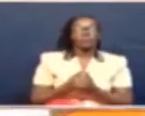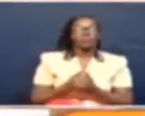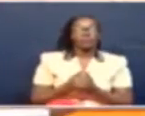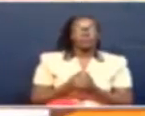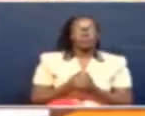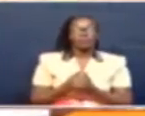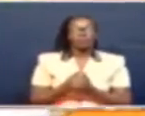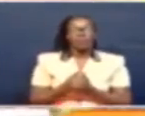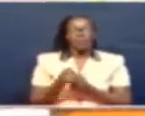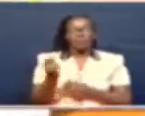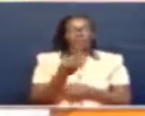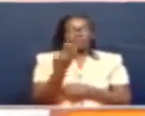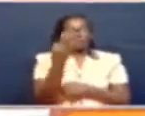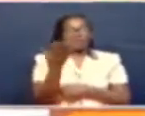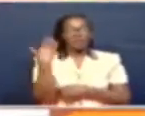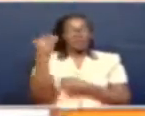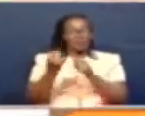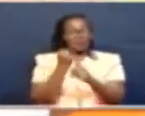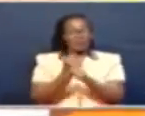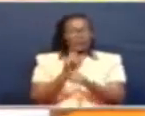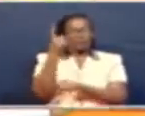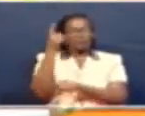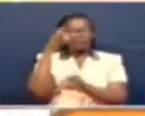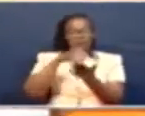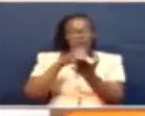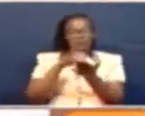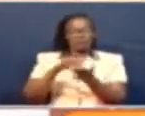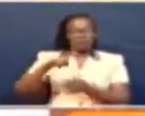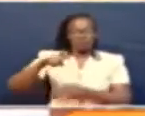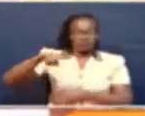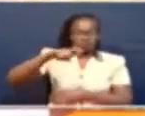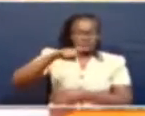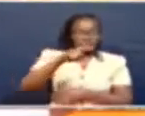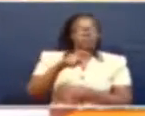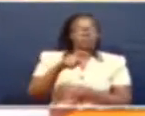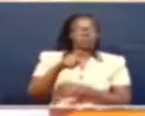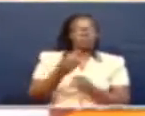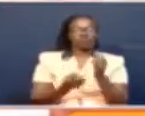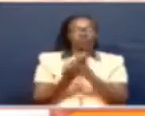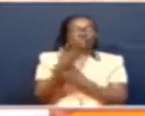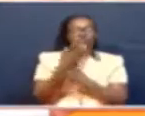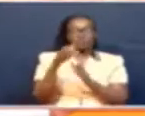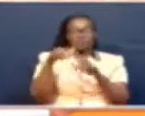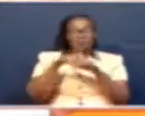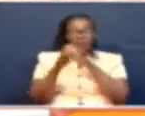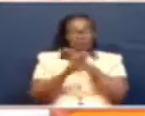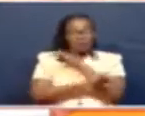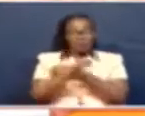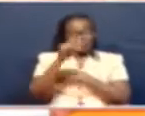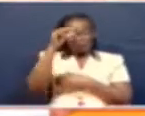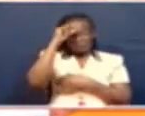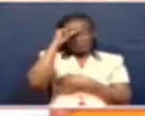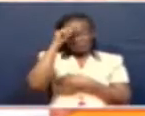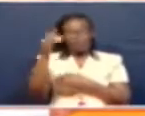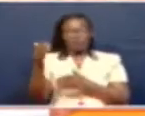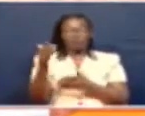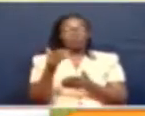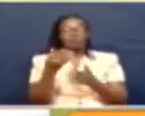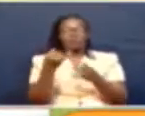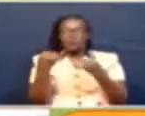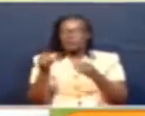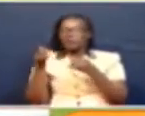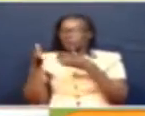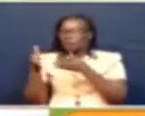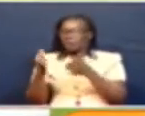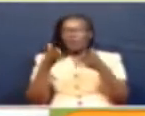Since March last year, when the first case of the fall armyworm attack was reported in the country, the government has employed all sorts of measures